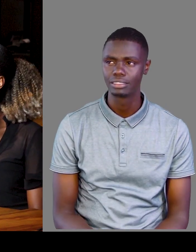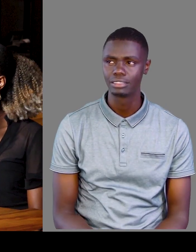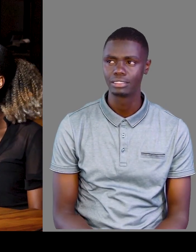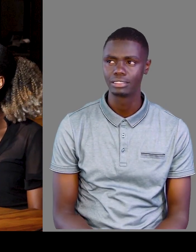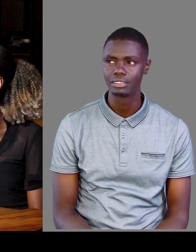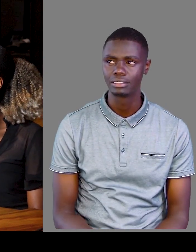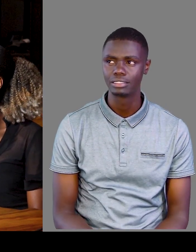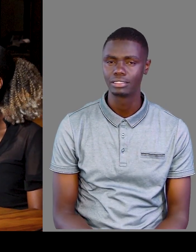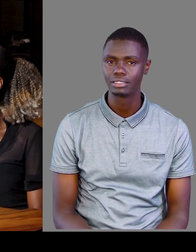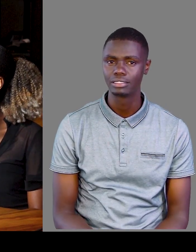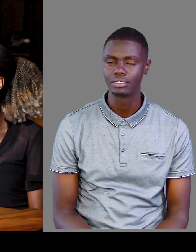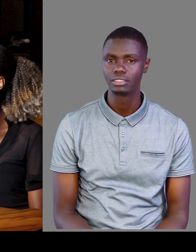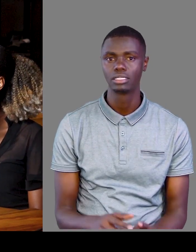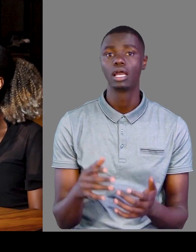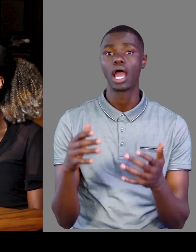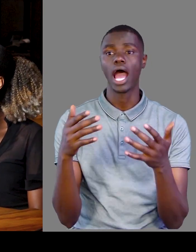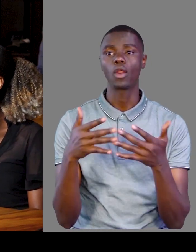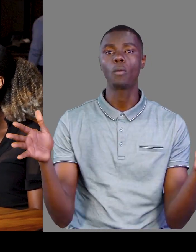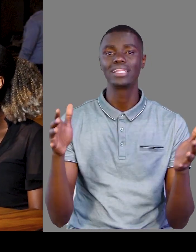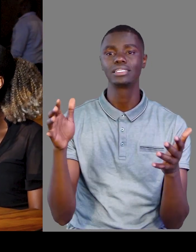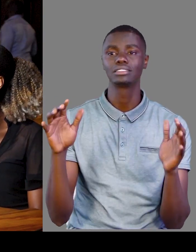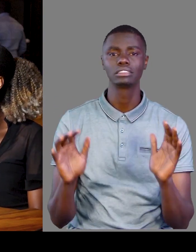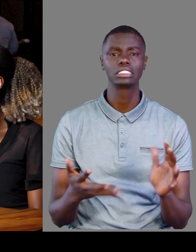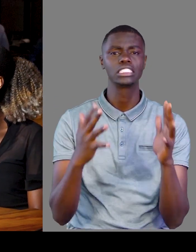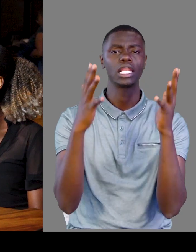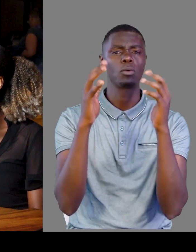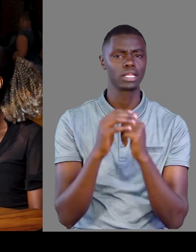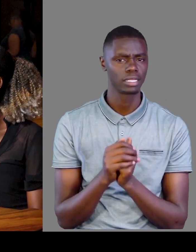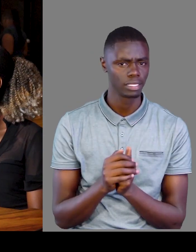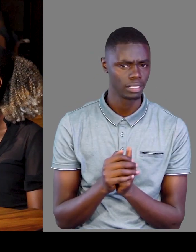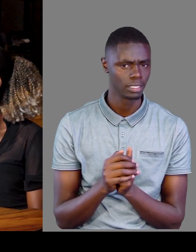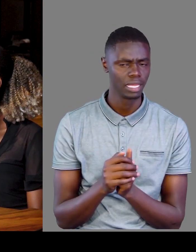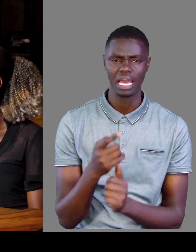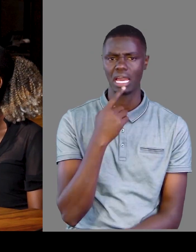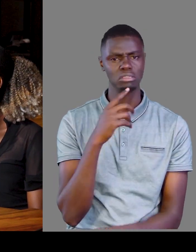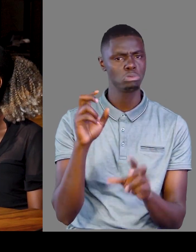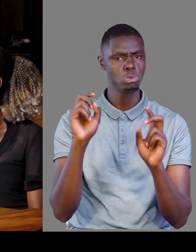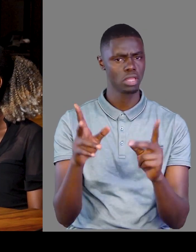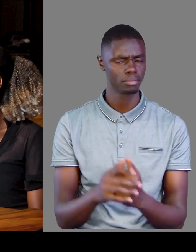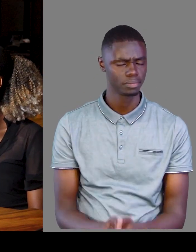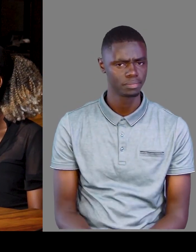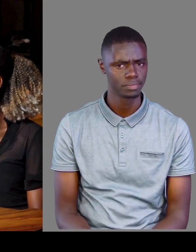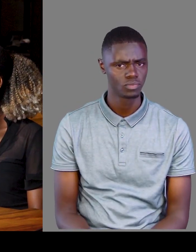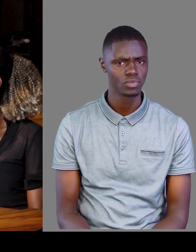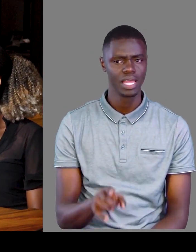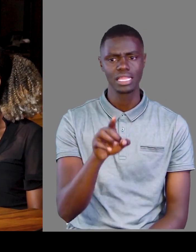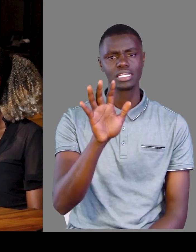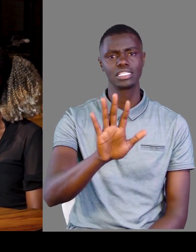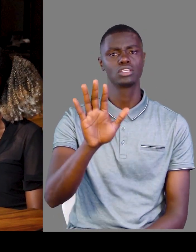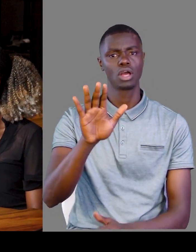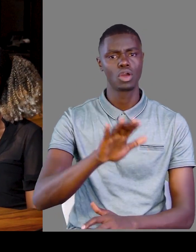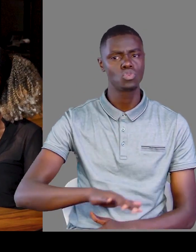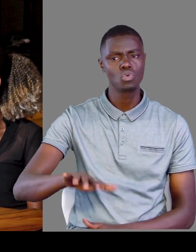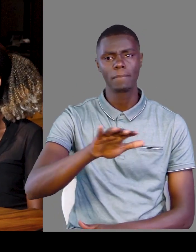Something special. Yeah, something special for opening ceremony. Yeah. So I say, why not? This is